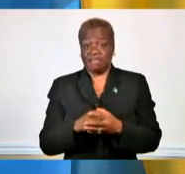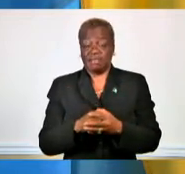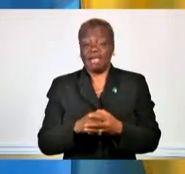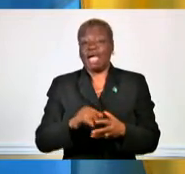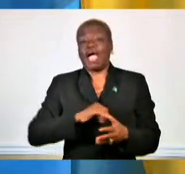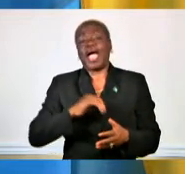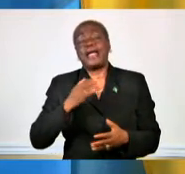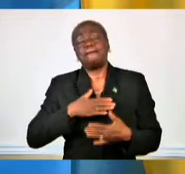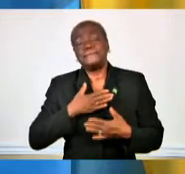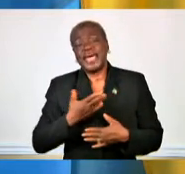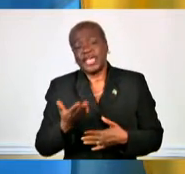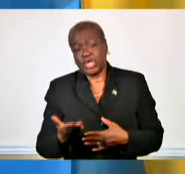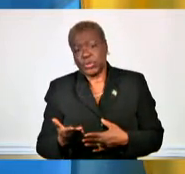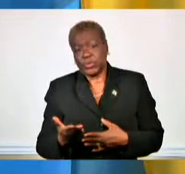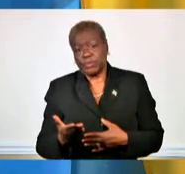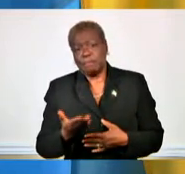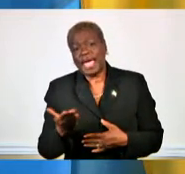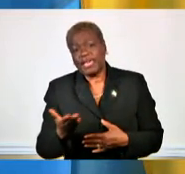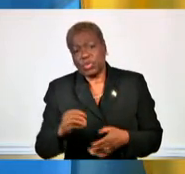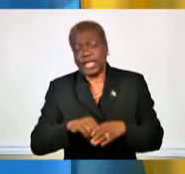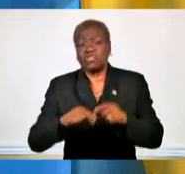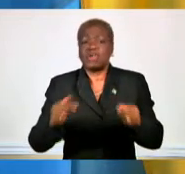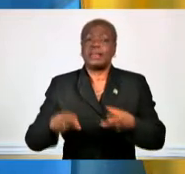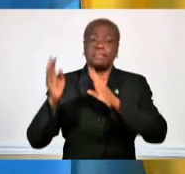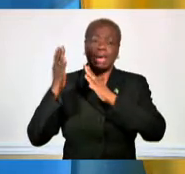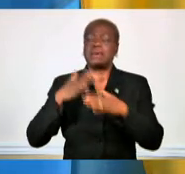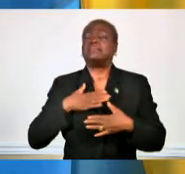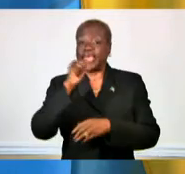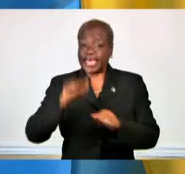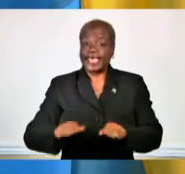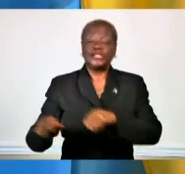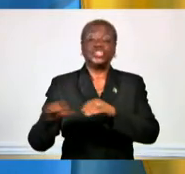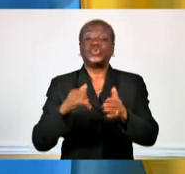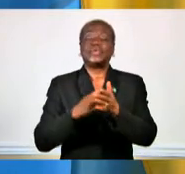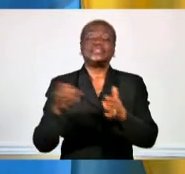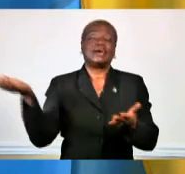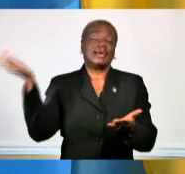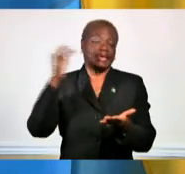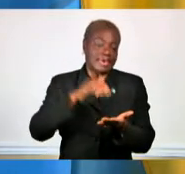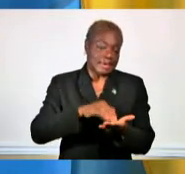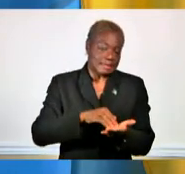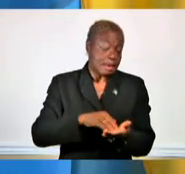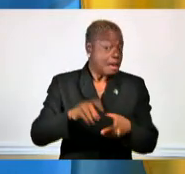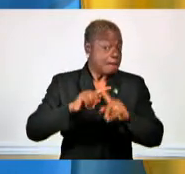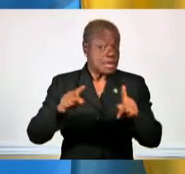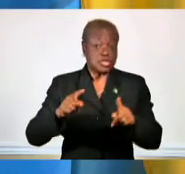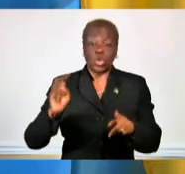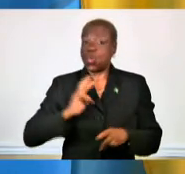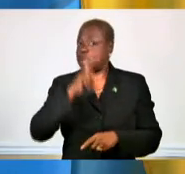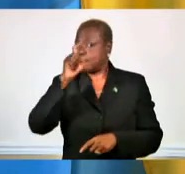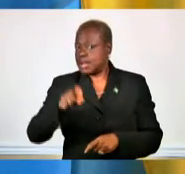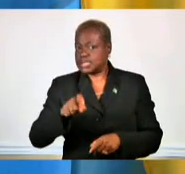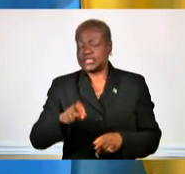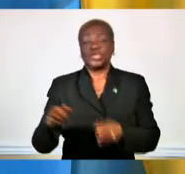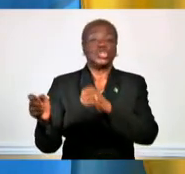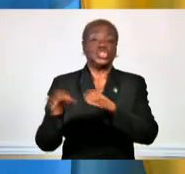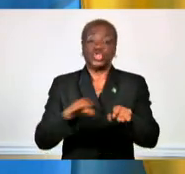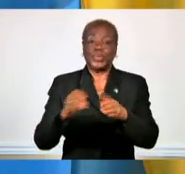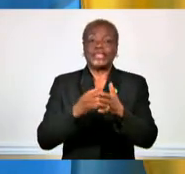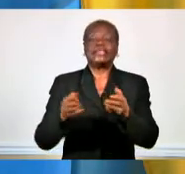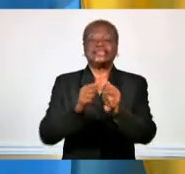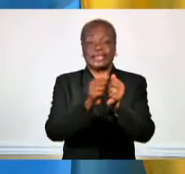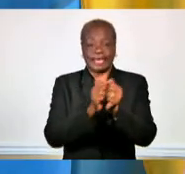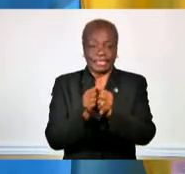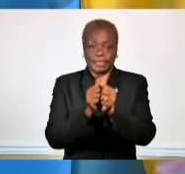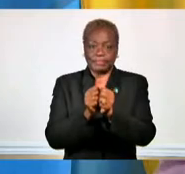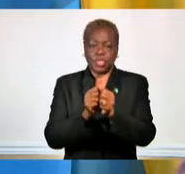I beg you in Grand Bahama, please, but we must do it together.